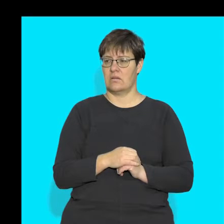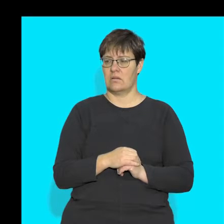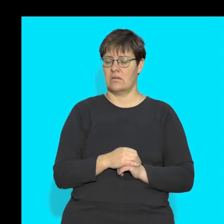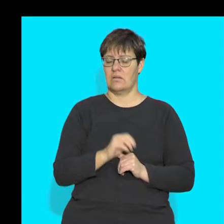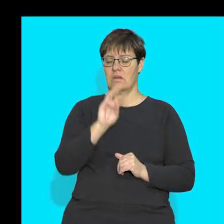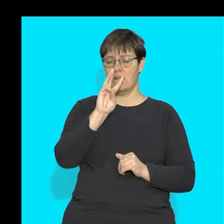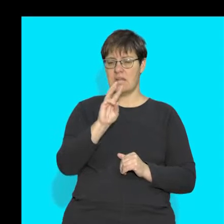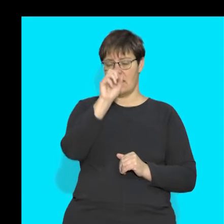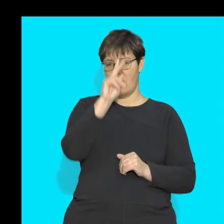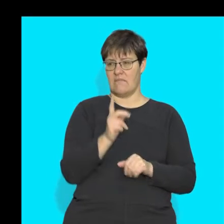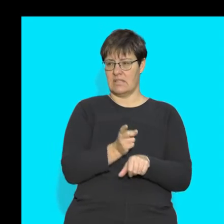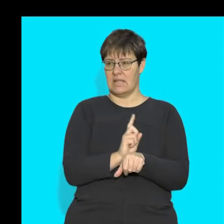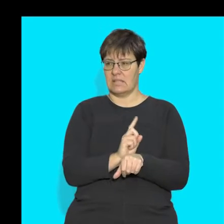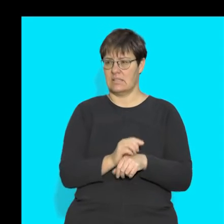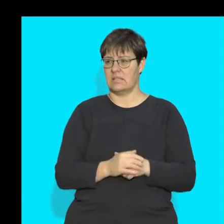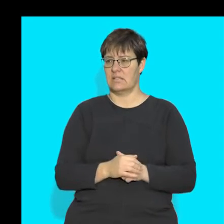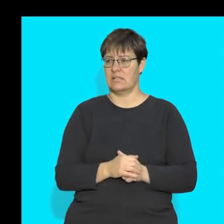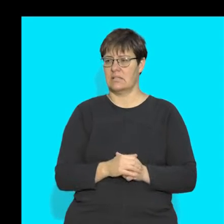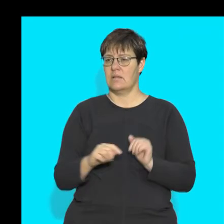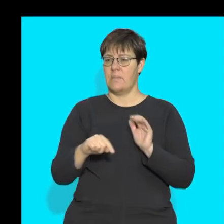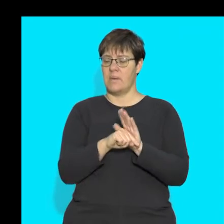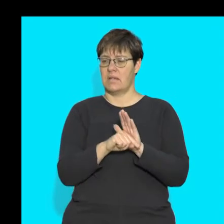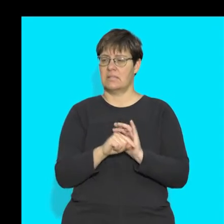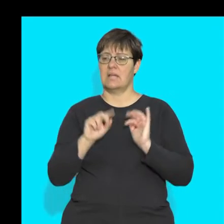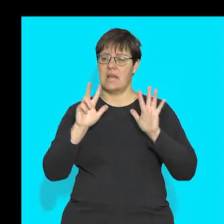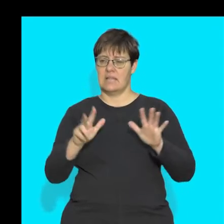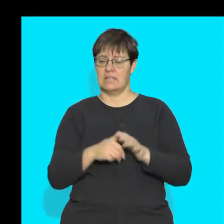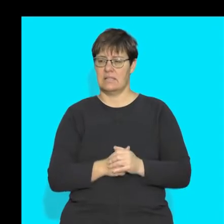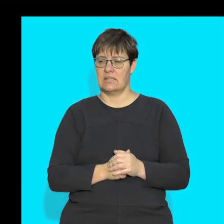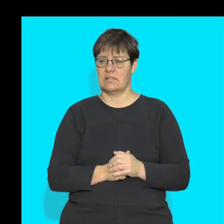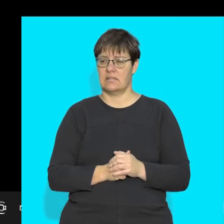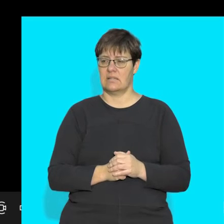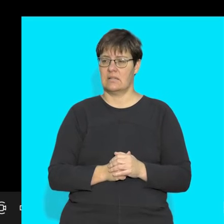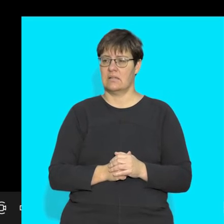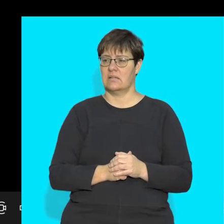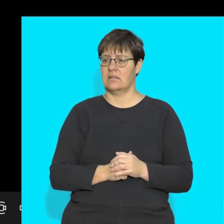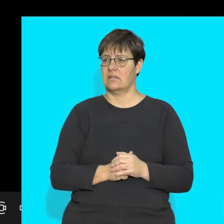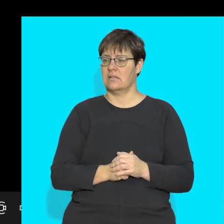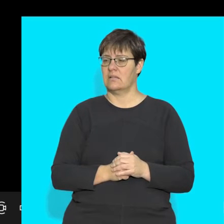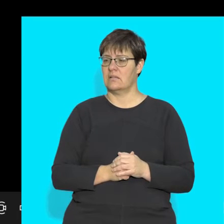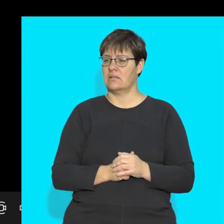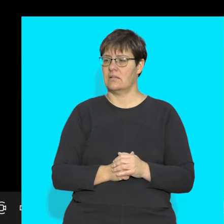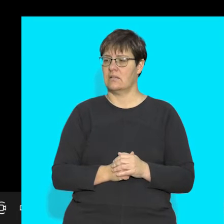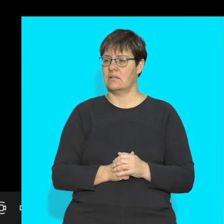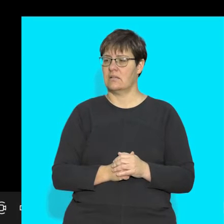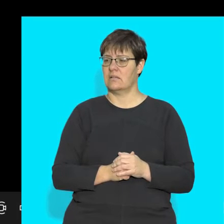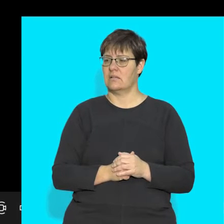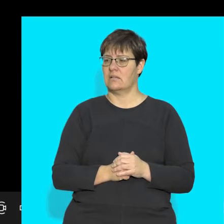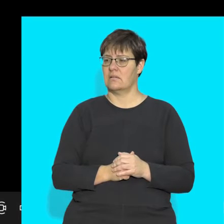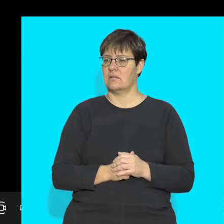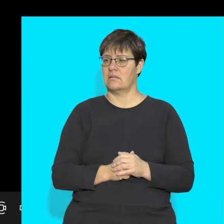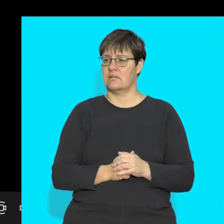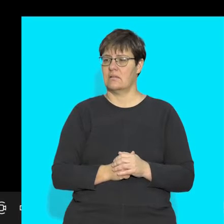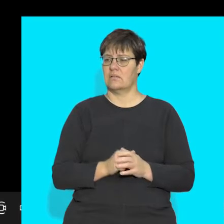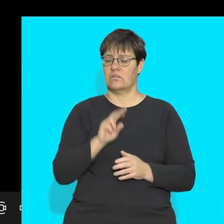9.5 seconds minus 8. Definitely need my calculator. Can't do this in my